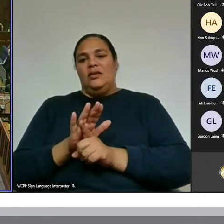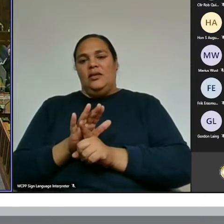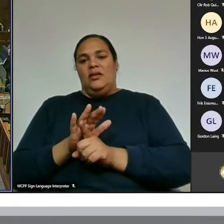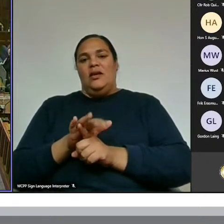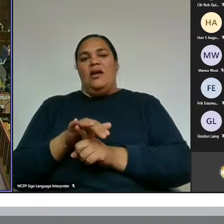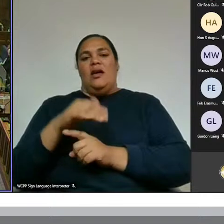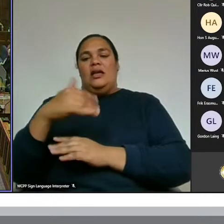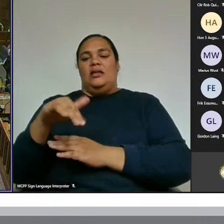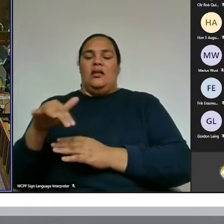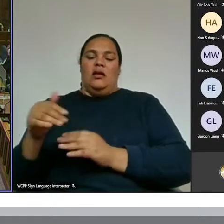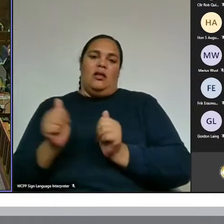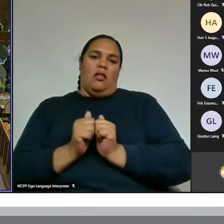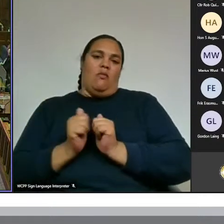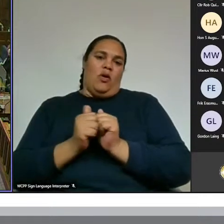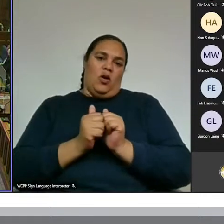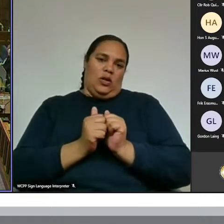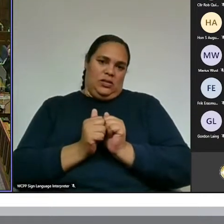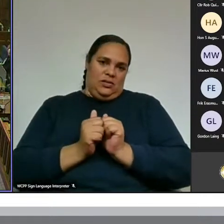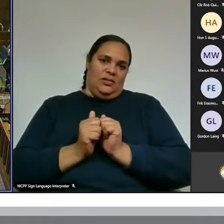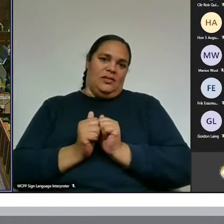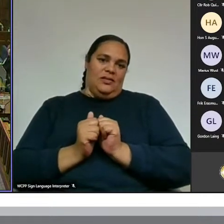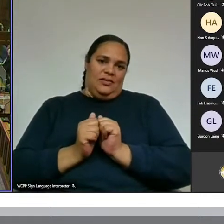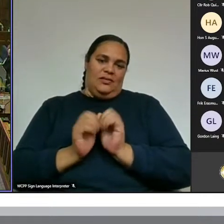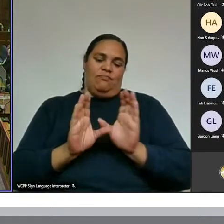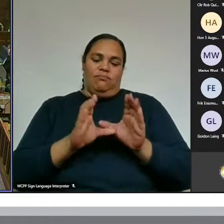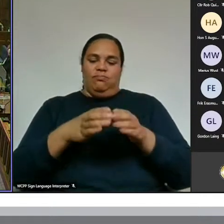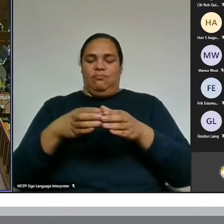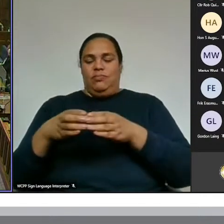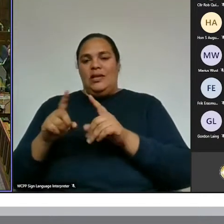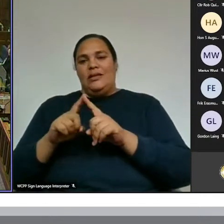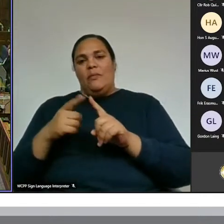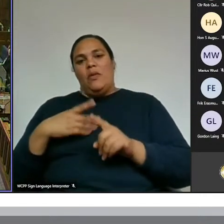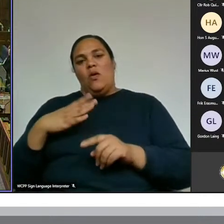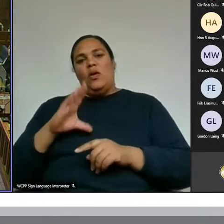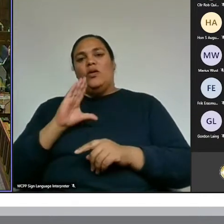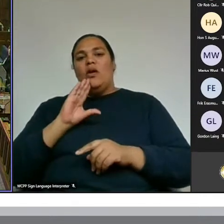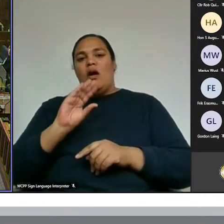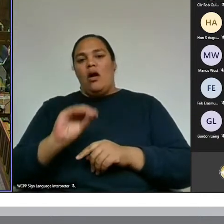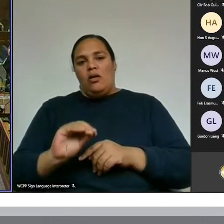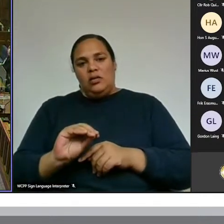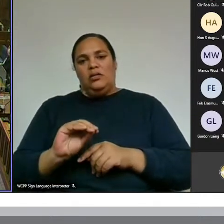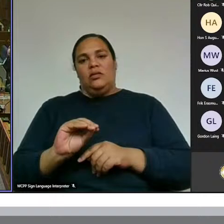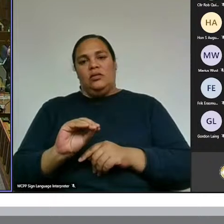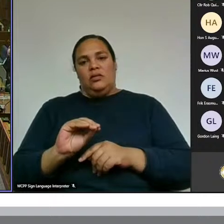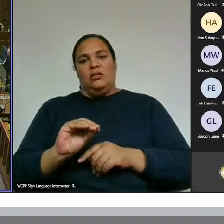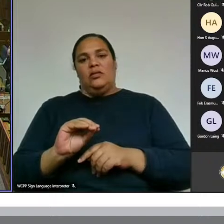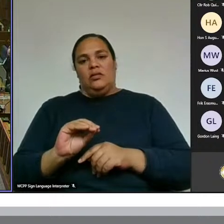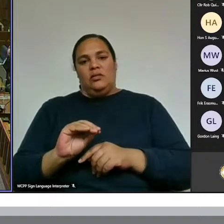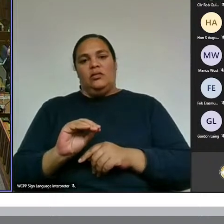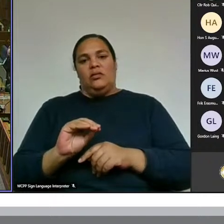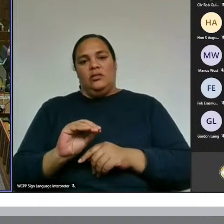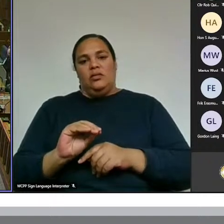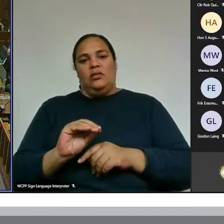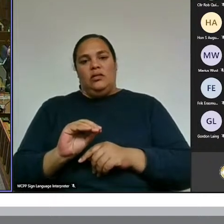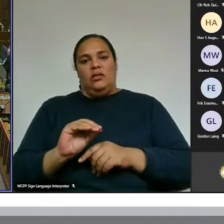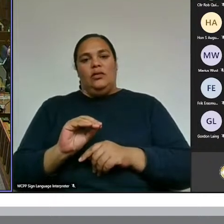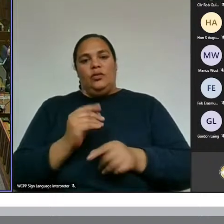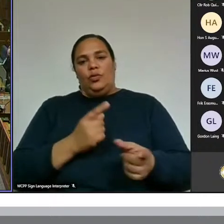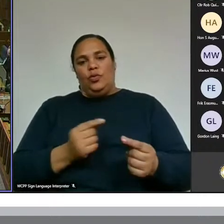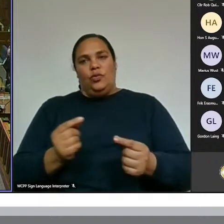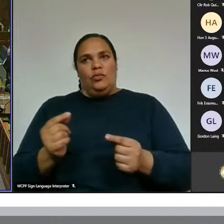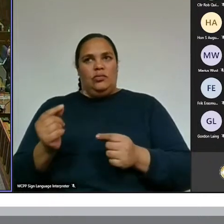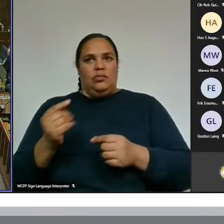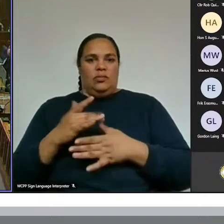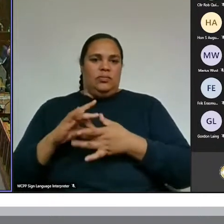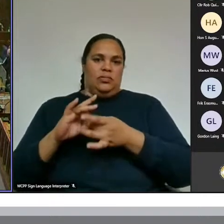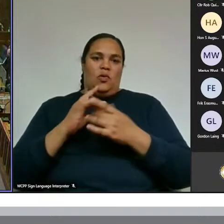external parties. And I wanted to ask him to bring that text along because I didn't have